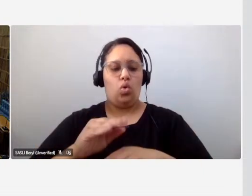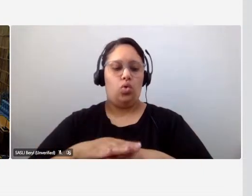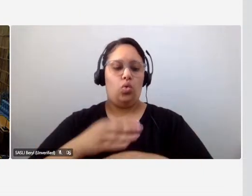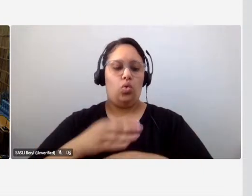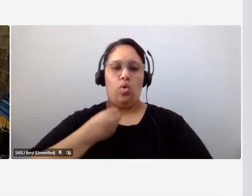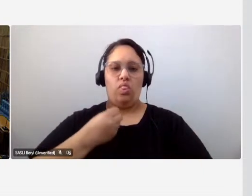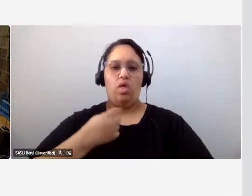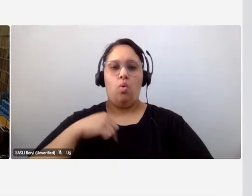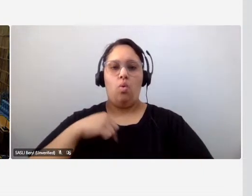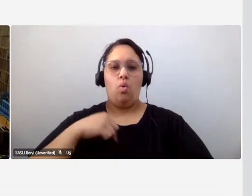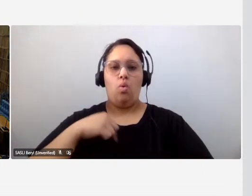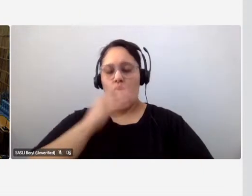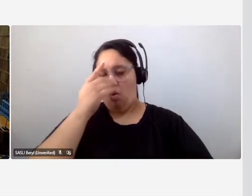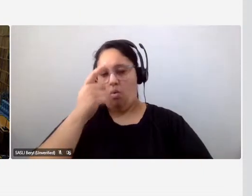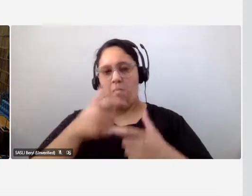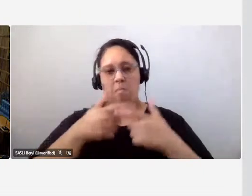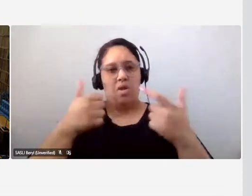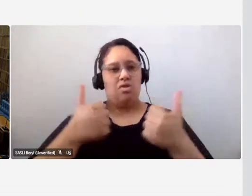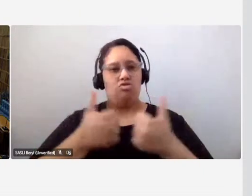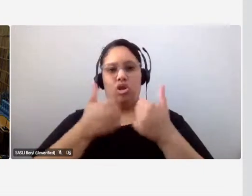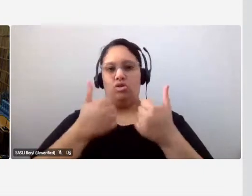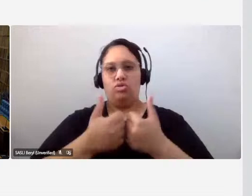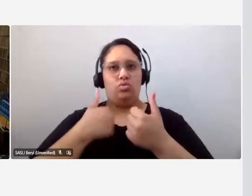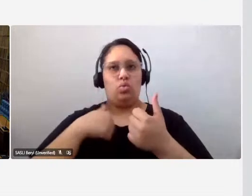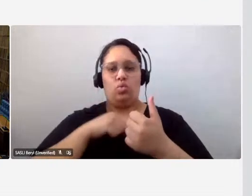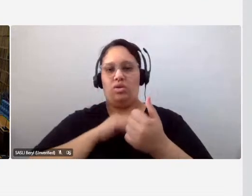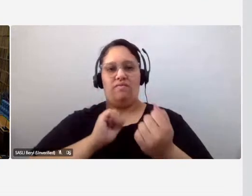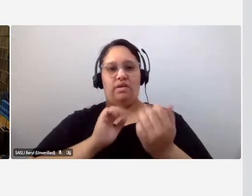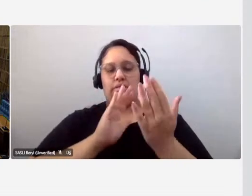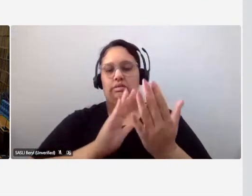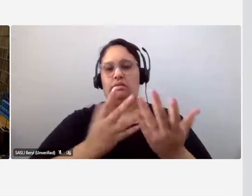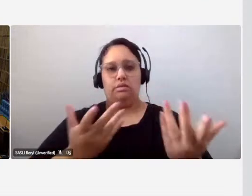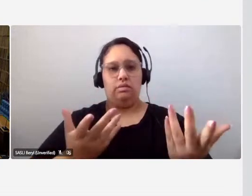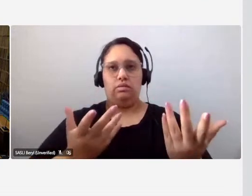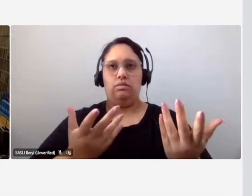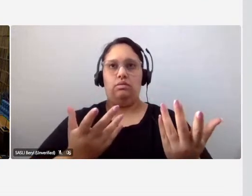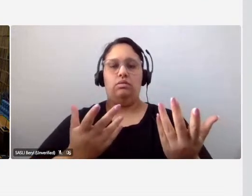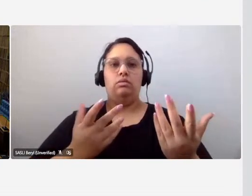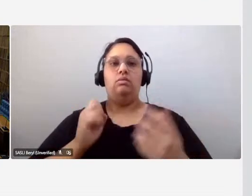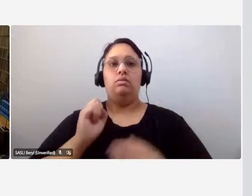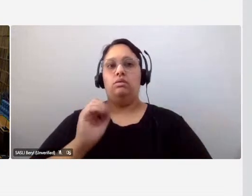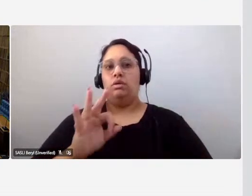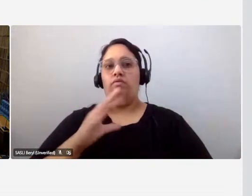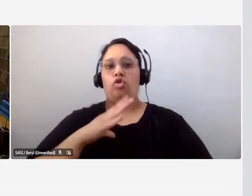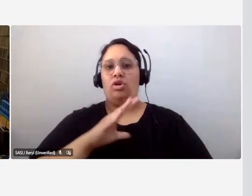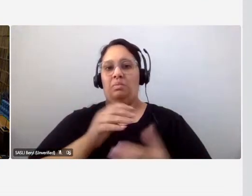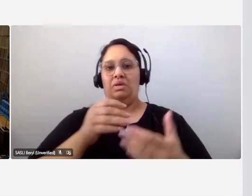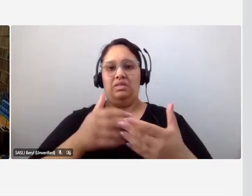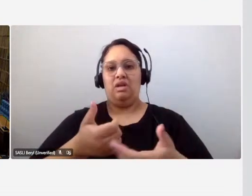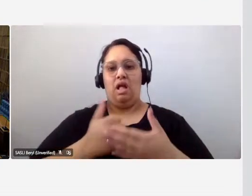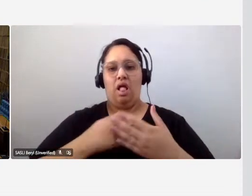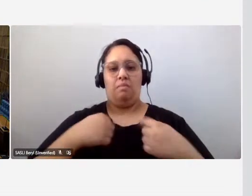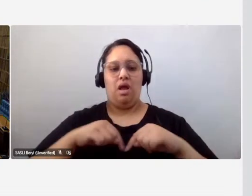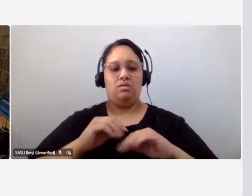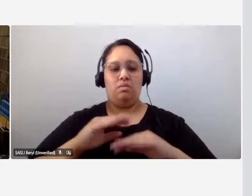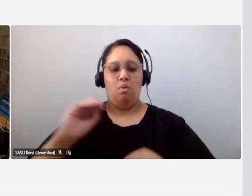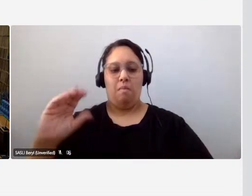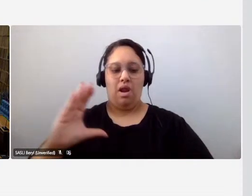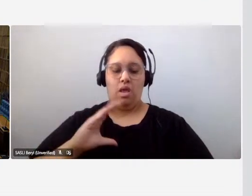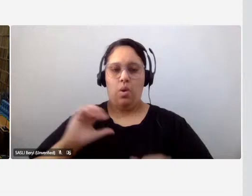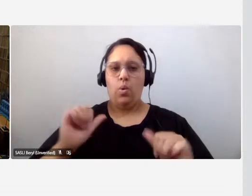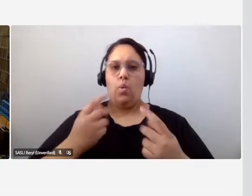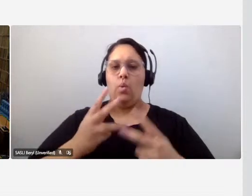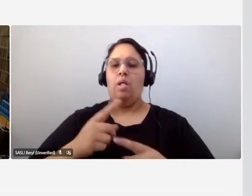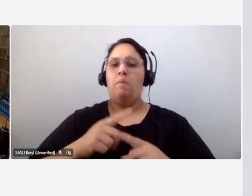that that's one of the biggest challenges that we face. And if the committee can help us with any more money, that would be great. But